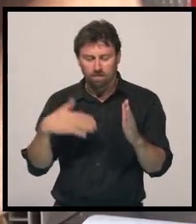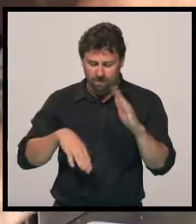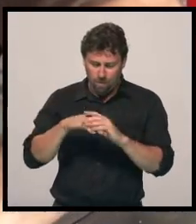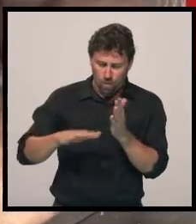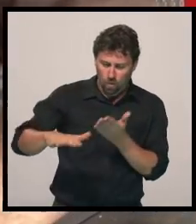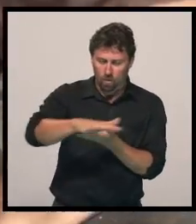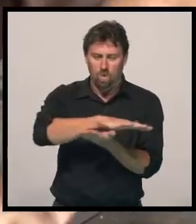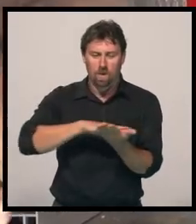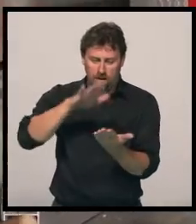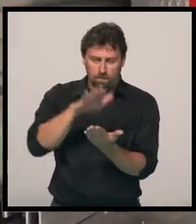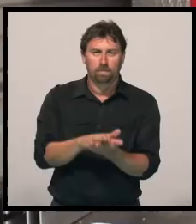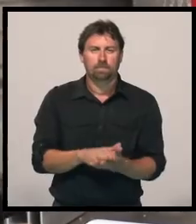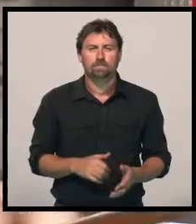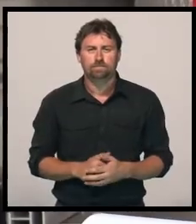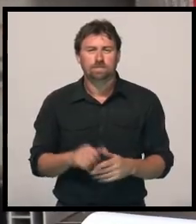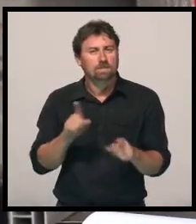on this.